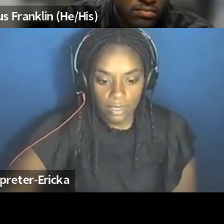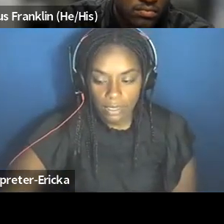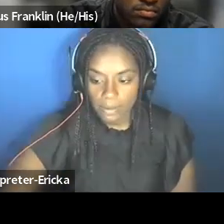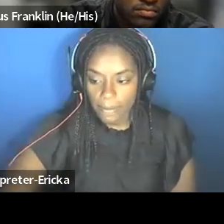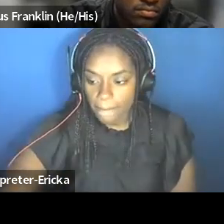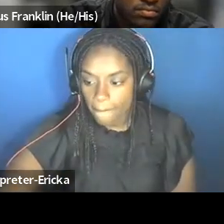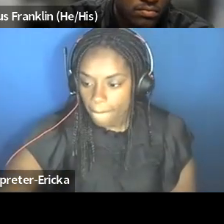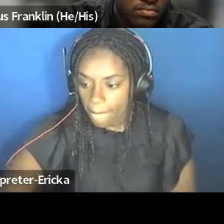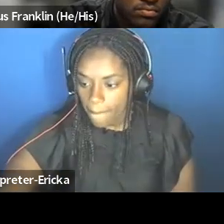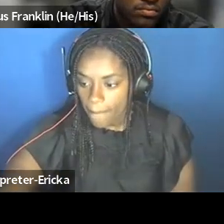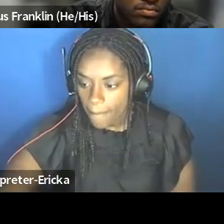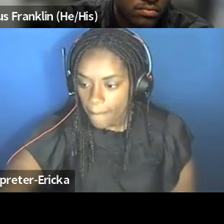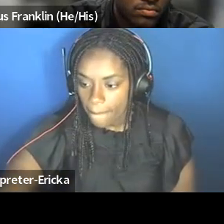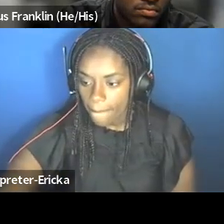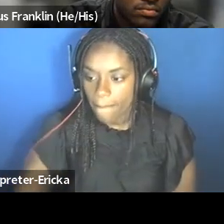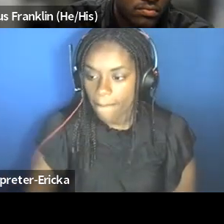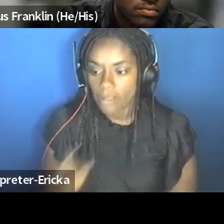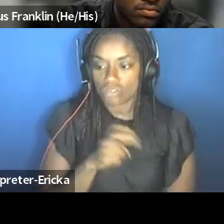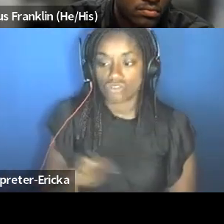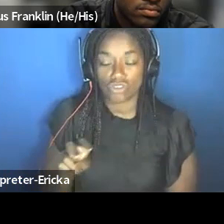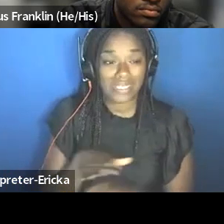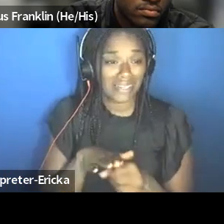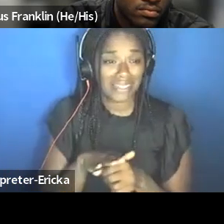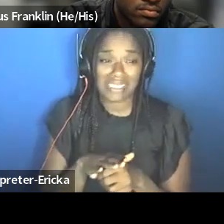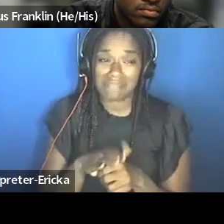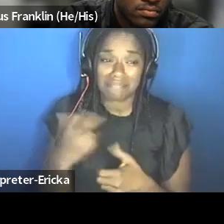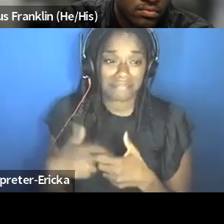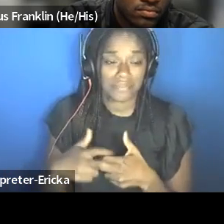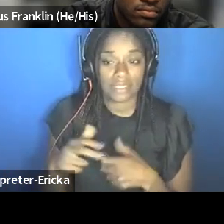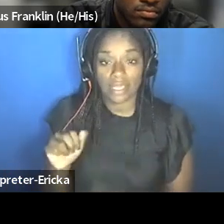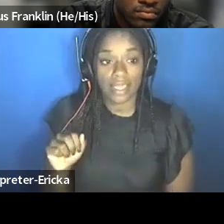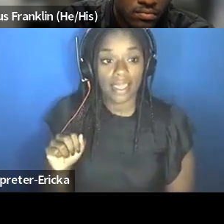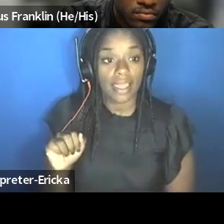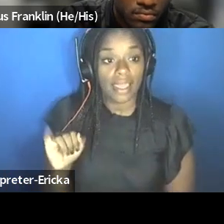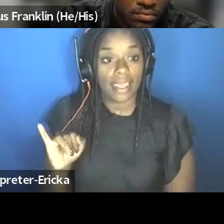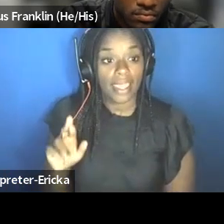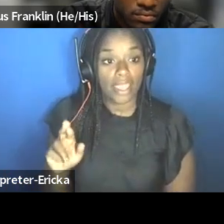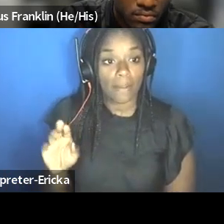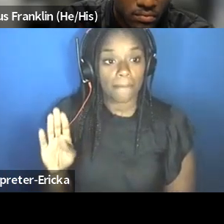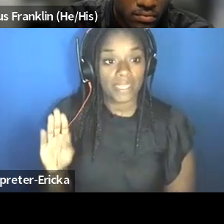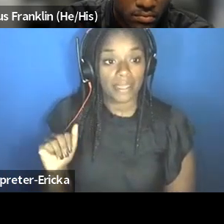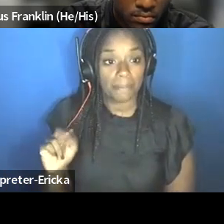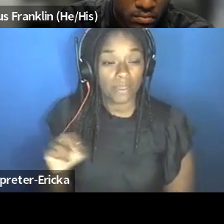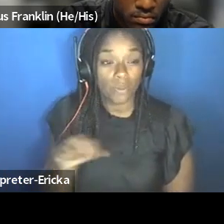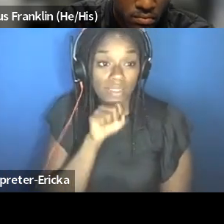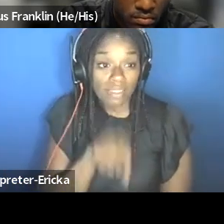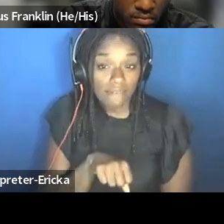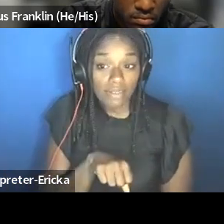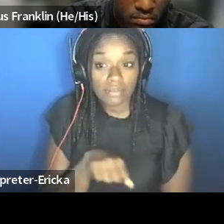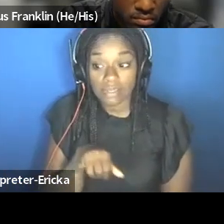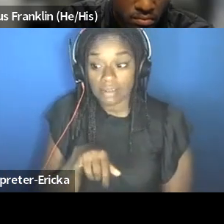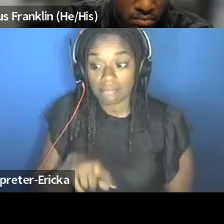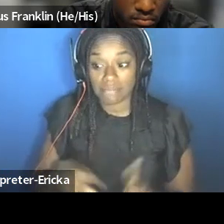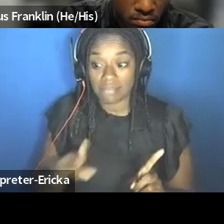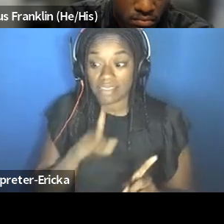Okay, tourist areas are really hard. And let's talk about it. Airbnb and VRBO, all those things. We love them if we want to use them, but they've really